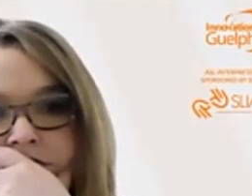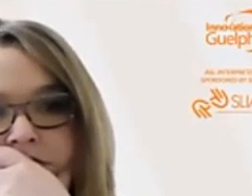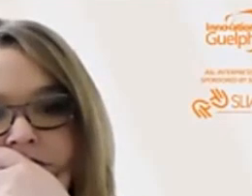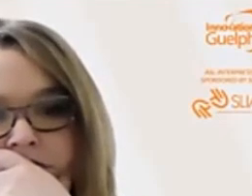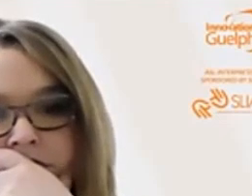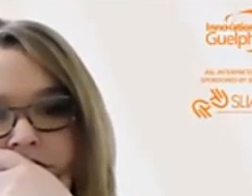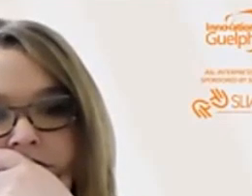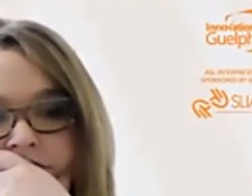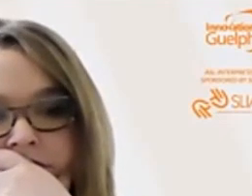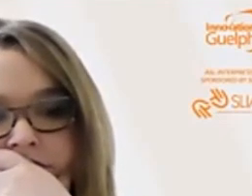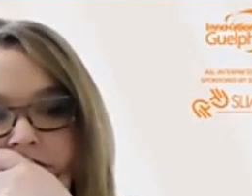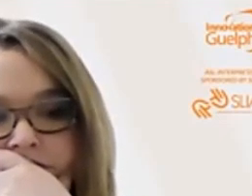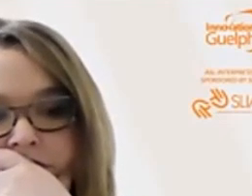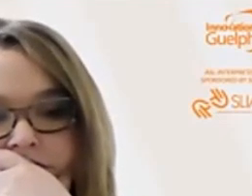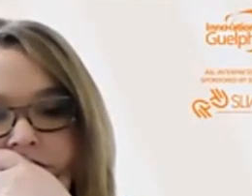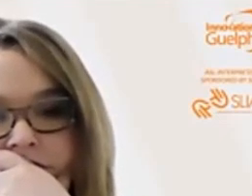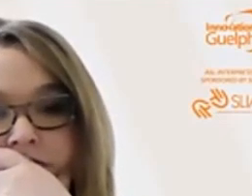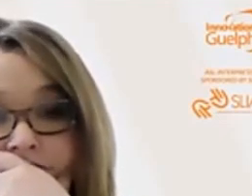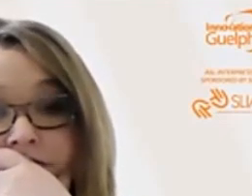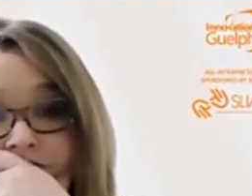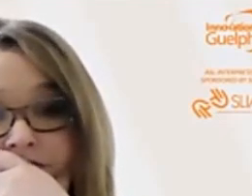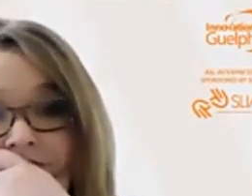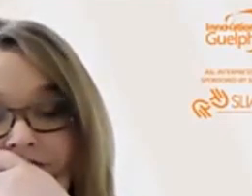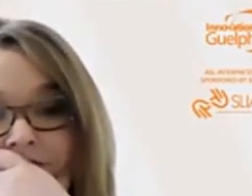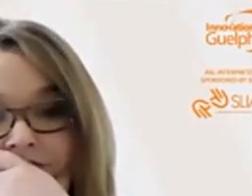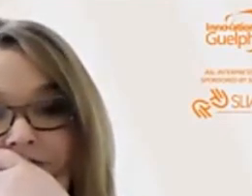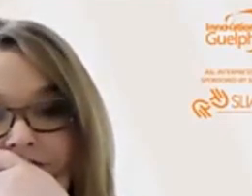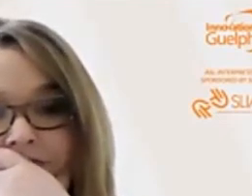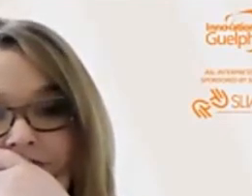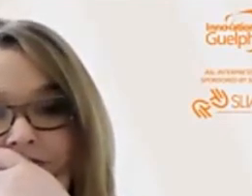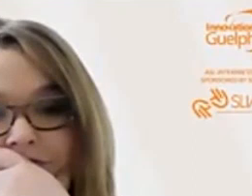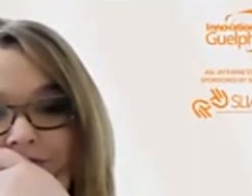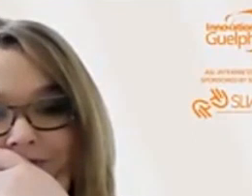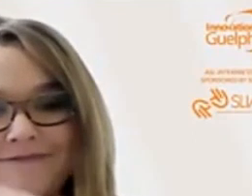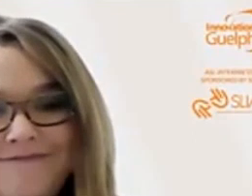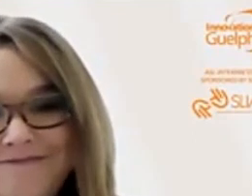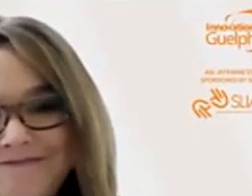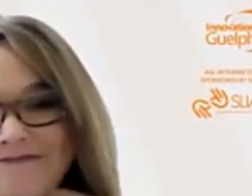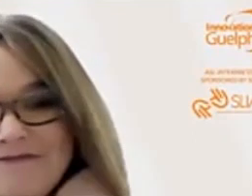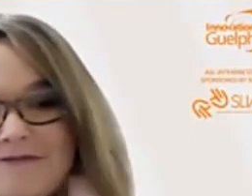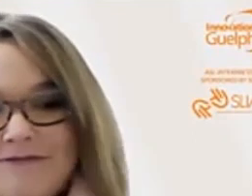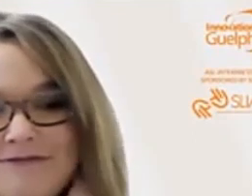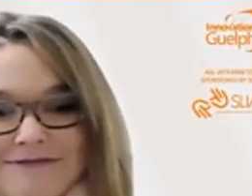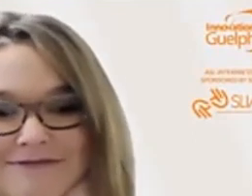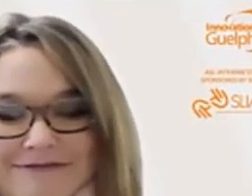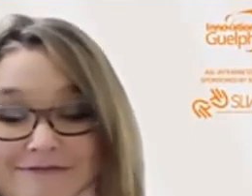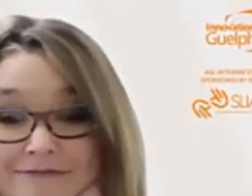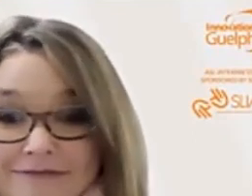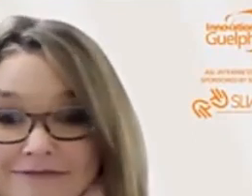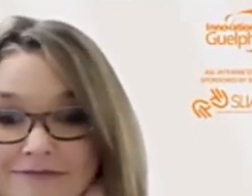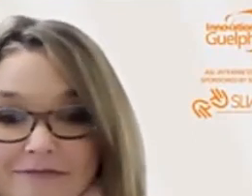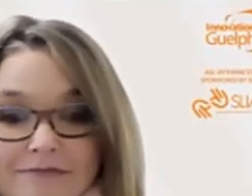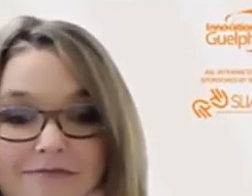get done for yourself in an hour in the morning when there is nobody up who needs breakfast or shoes or underwear.